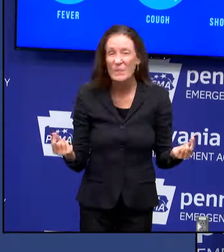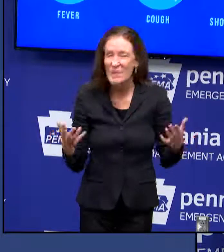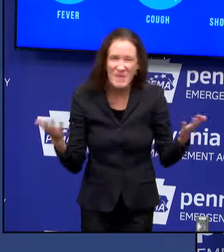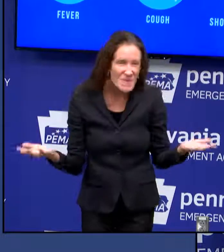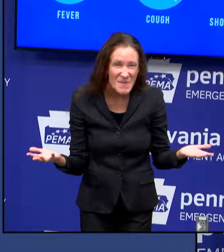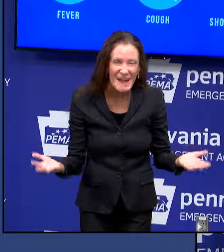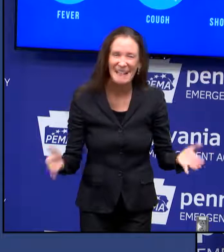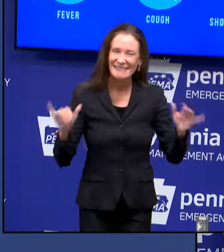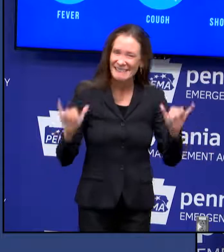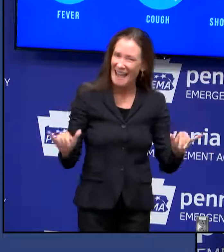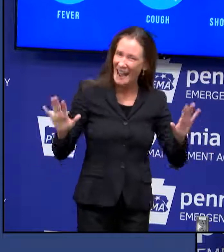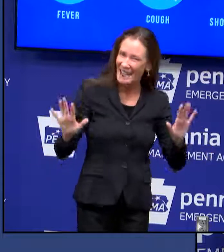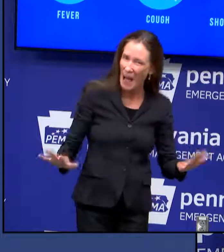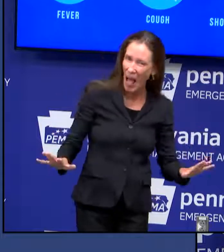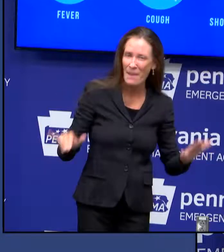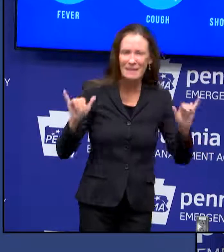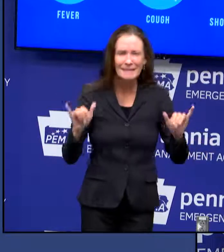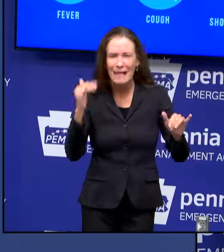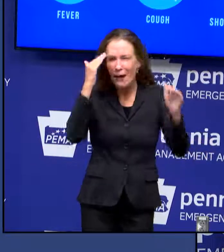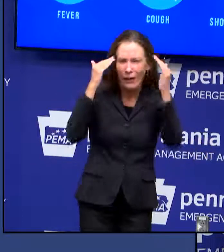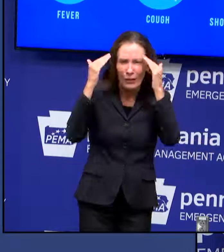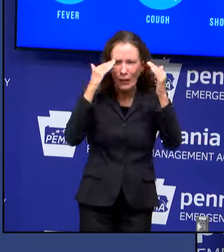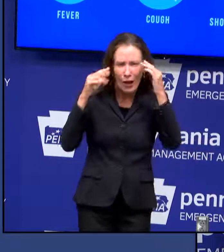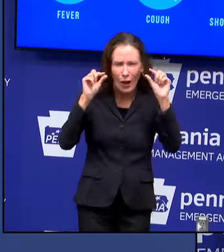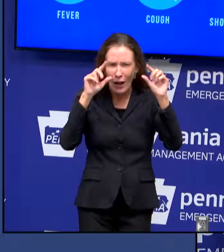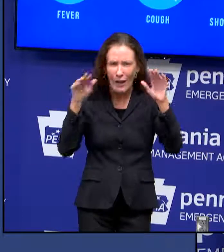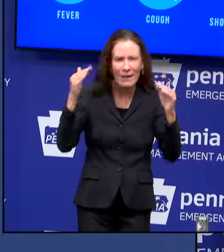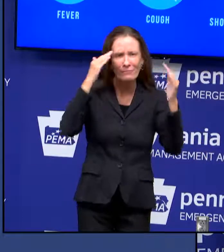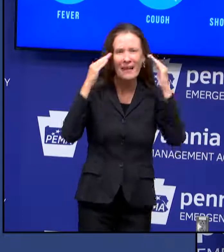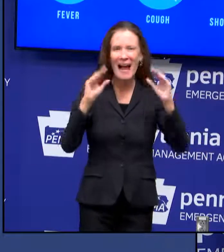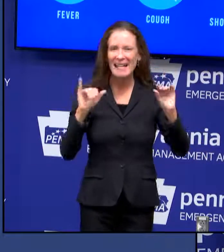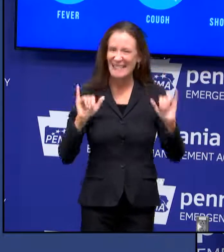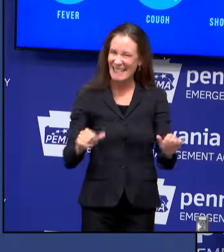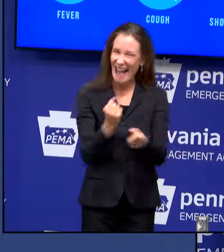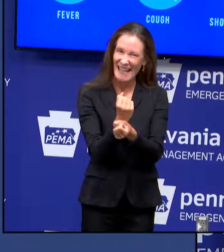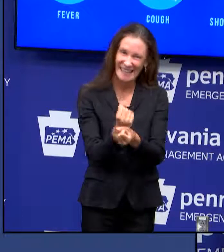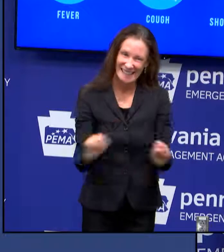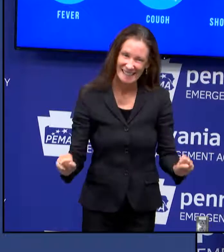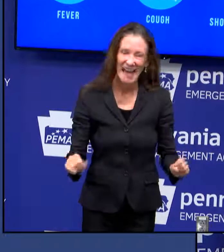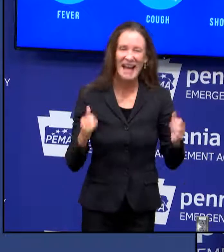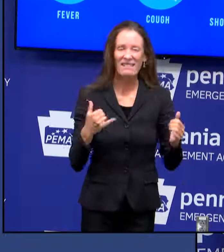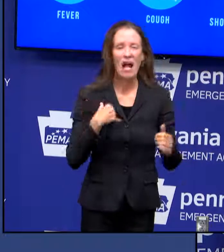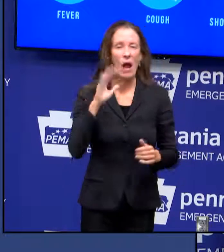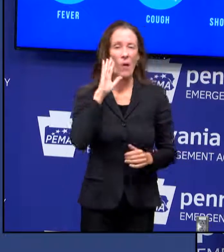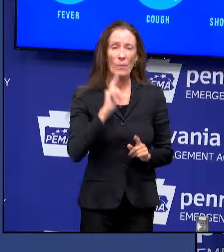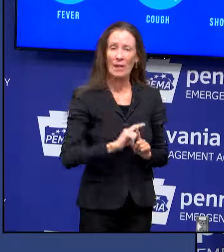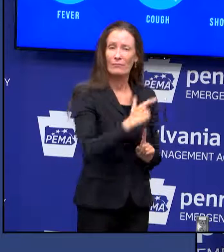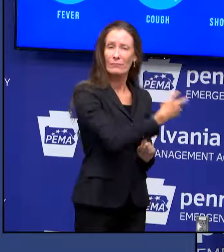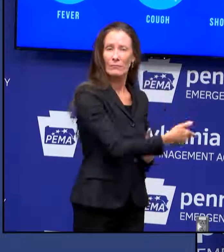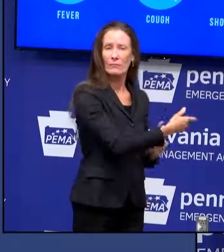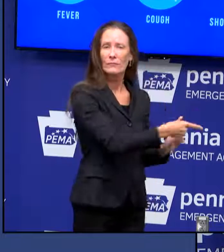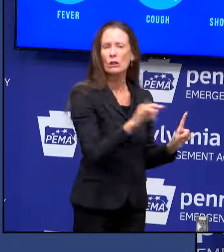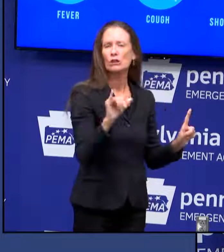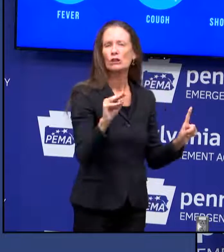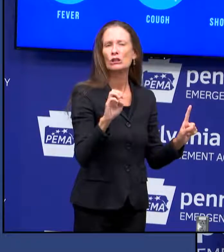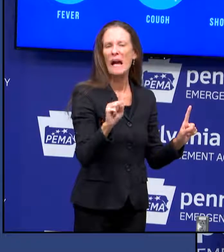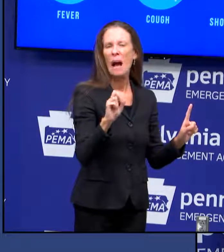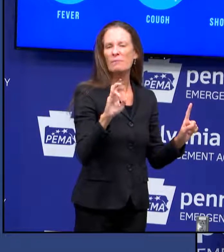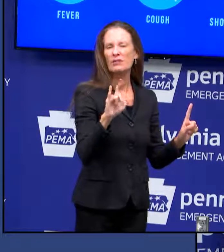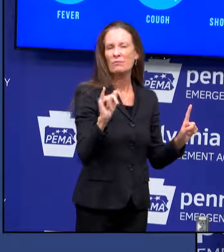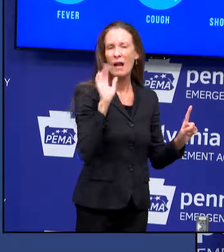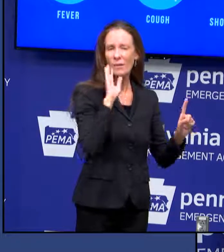alert, and stay safe. And now I'd like to turn things over to Jamie Riley, representing Walmart.